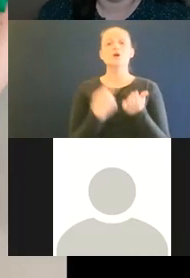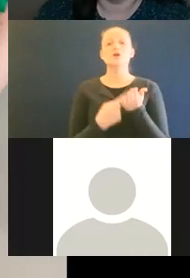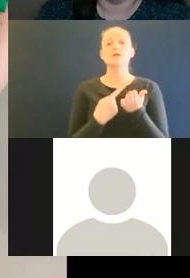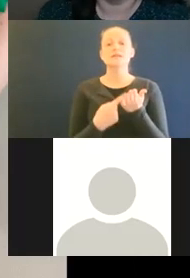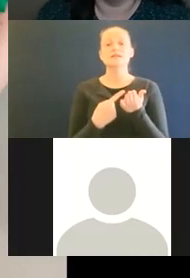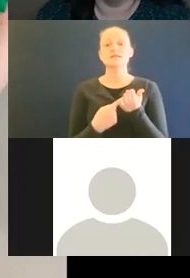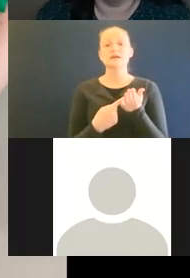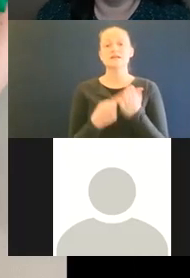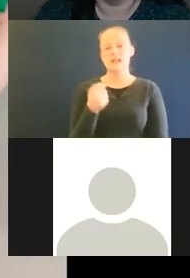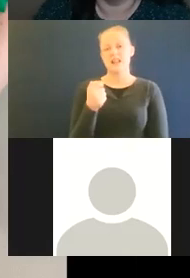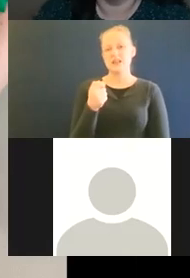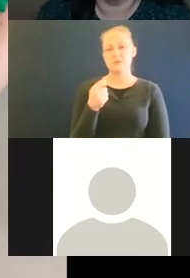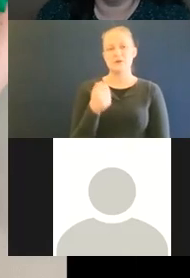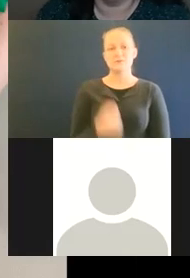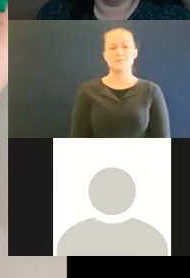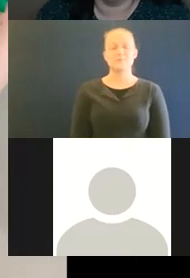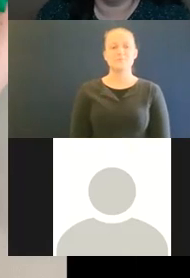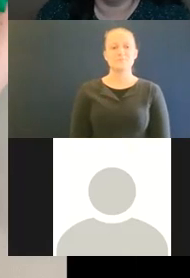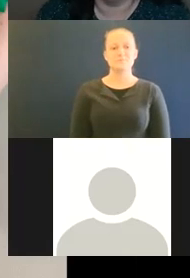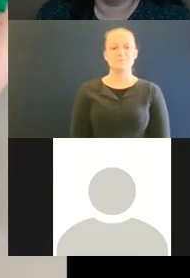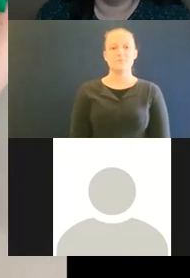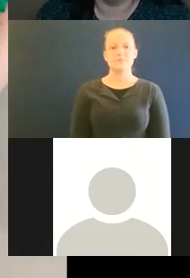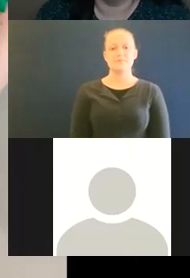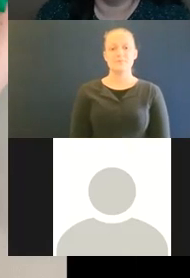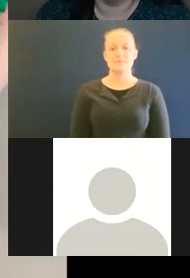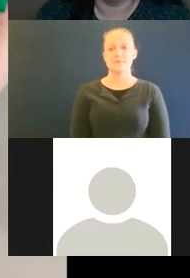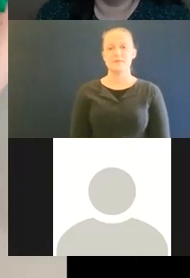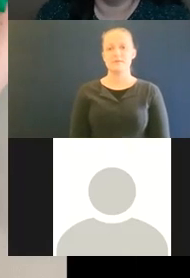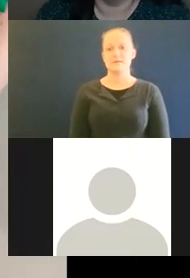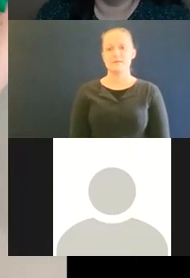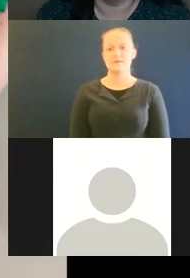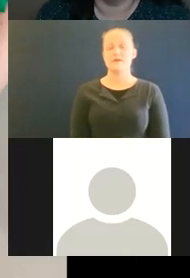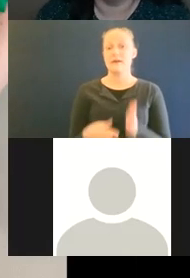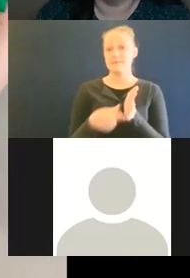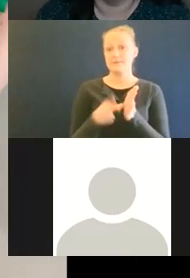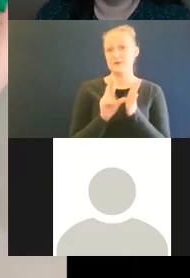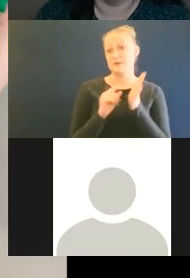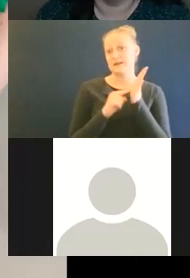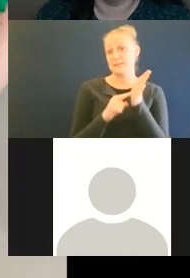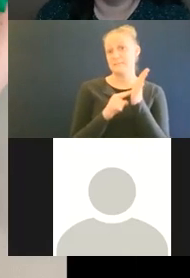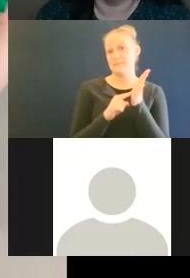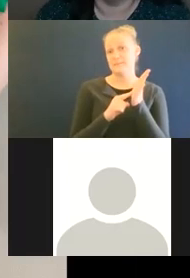in a little bit here, going over our modeling video.